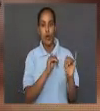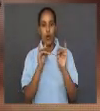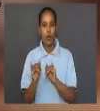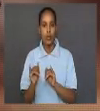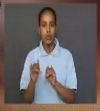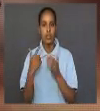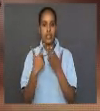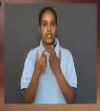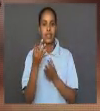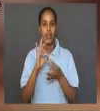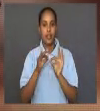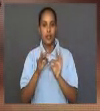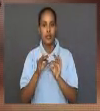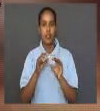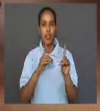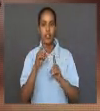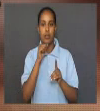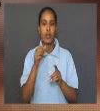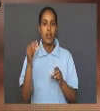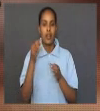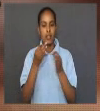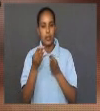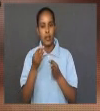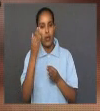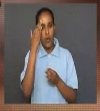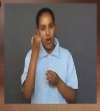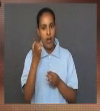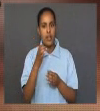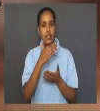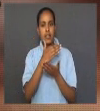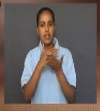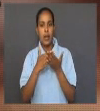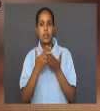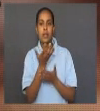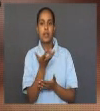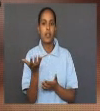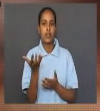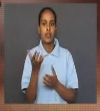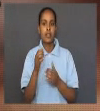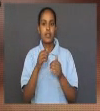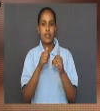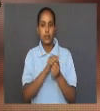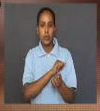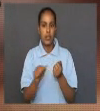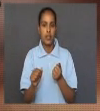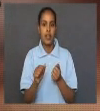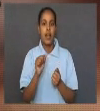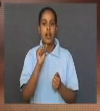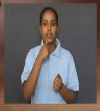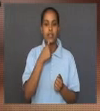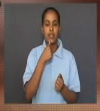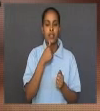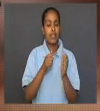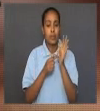Also, this definition does not explain why some substances display acidic